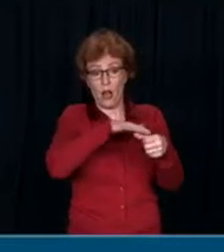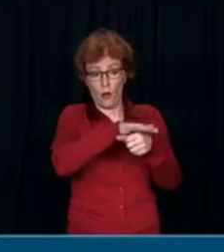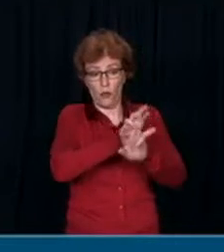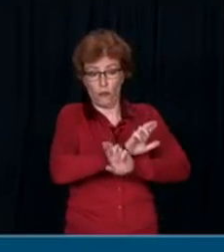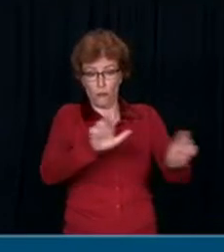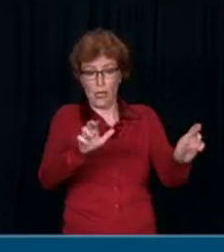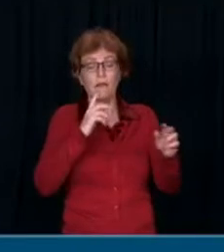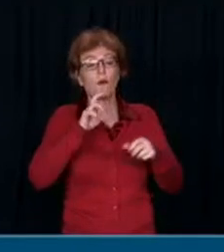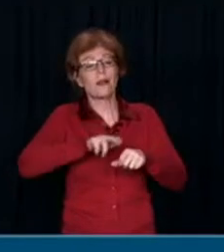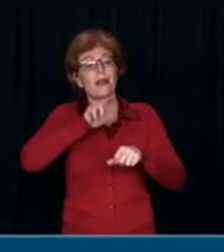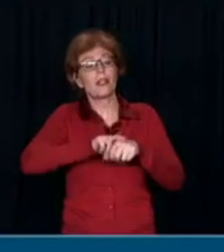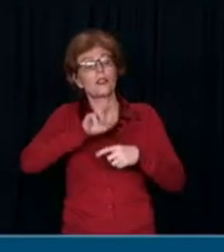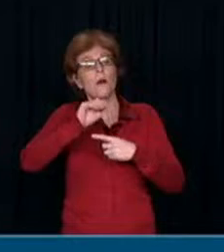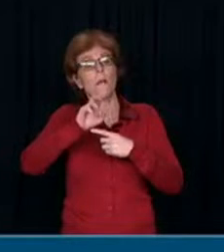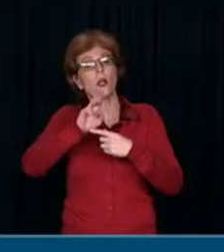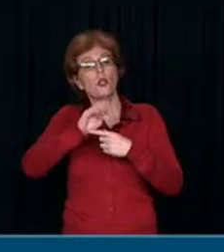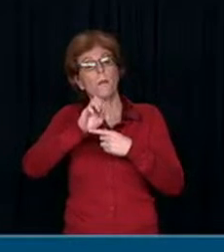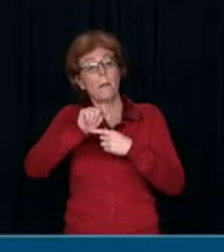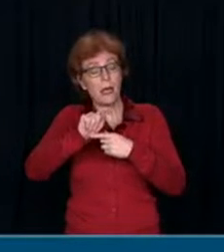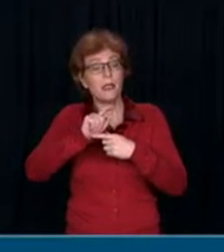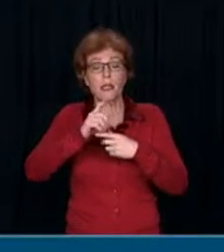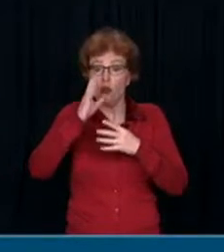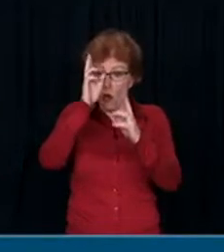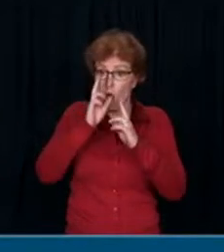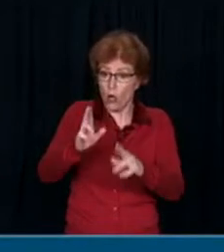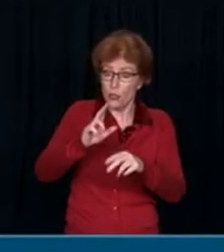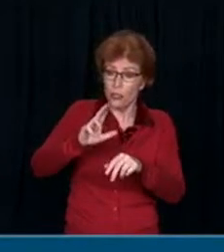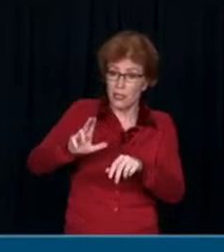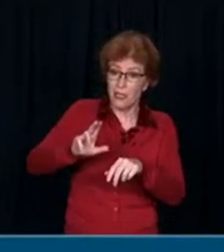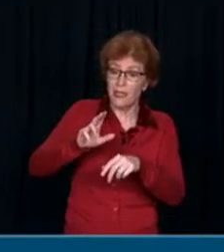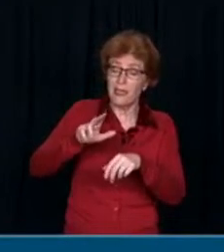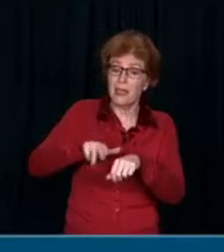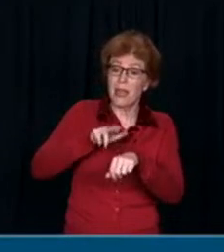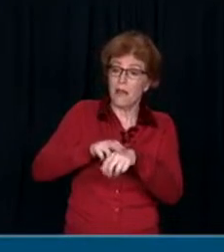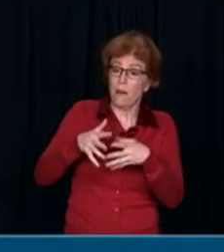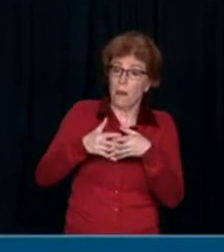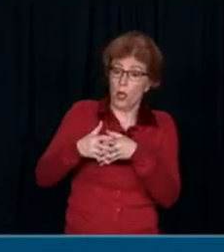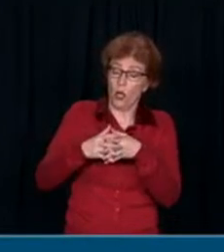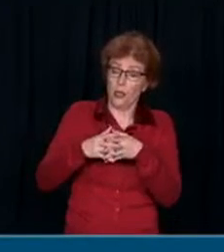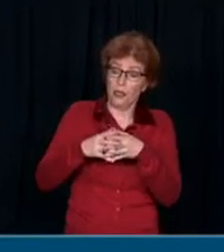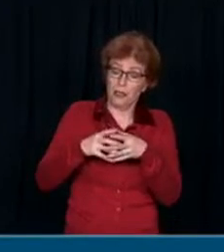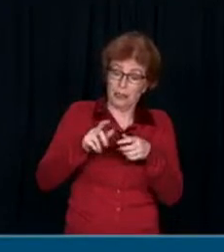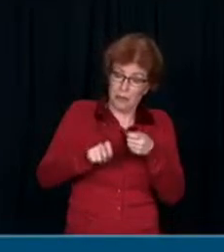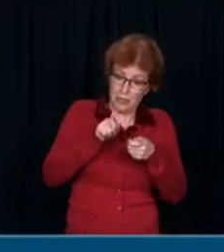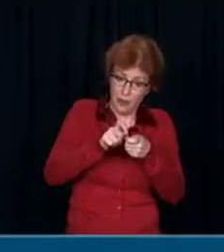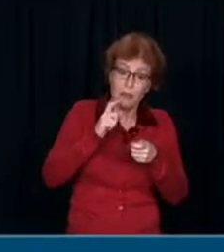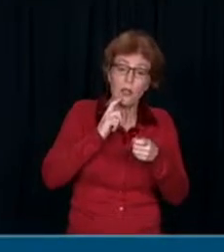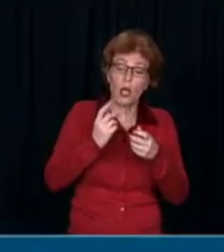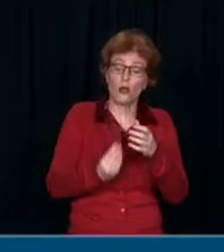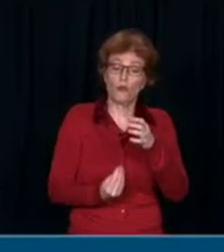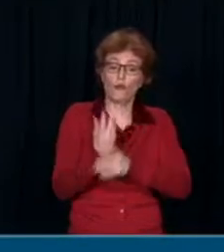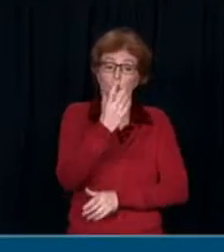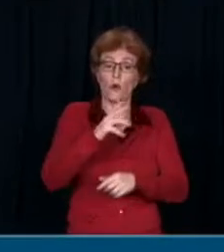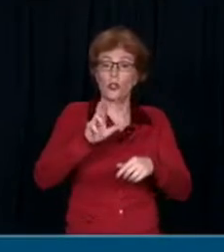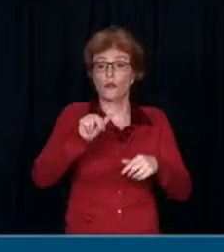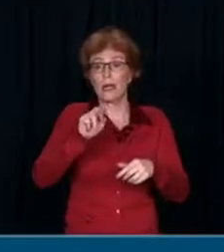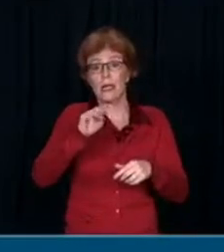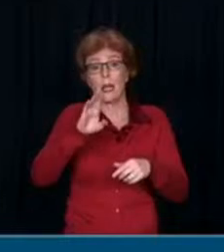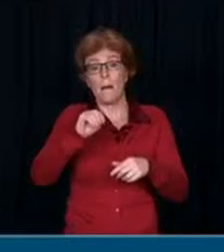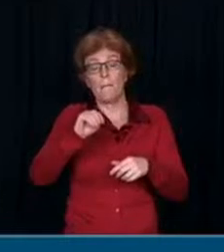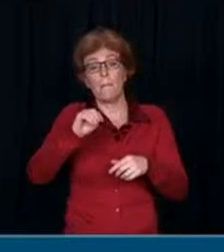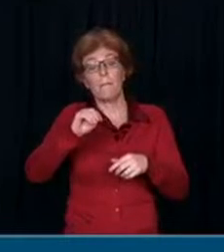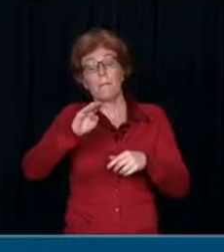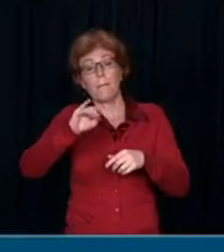part of a national monument that honors Native Americans specifically. So do you believe that growing uranium mining would help the